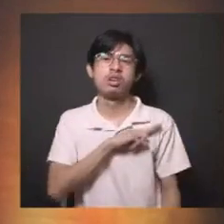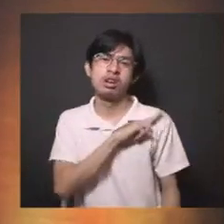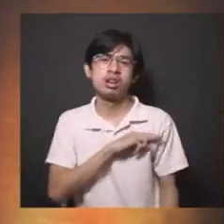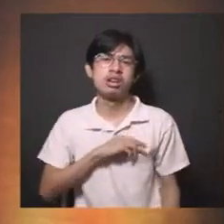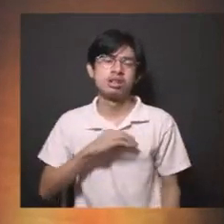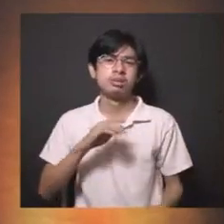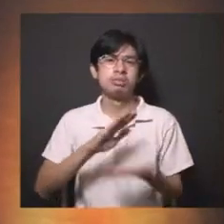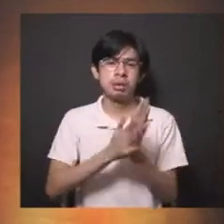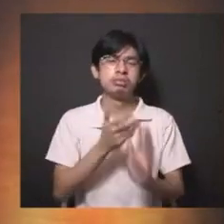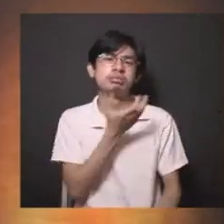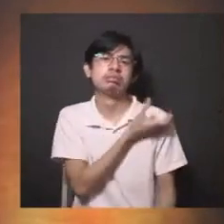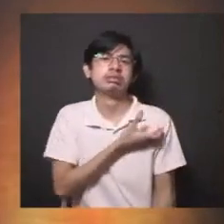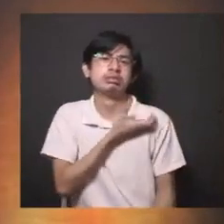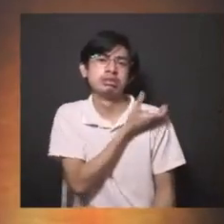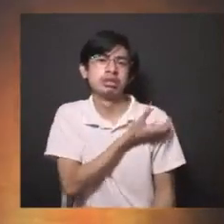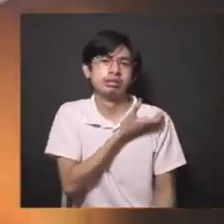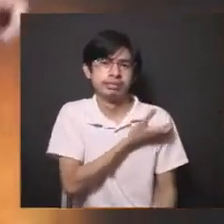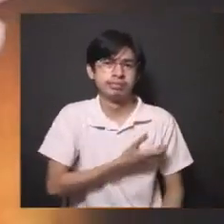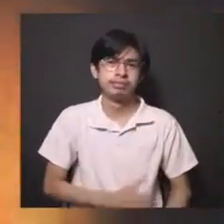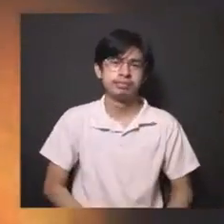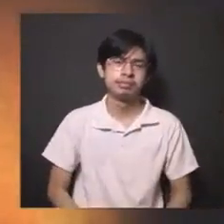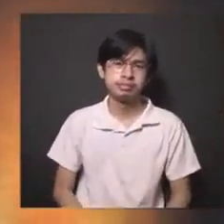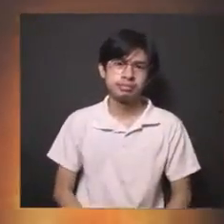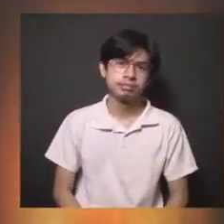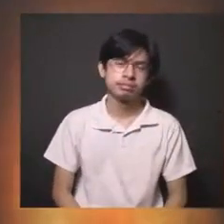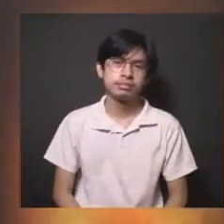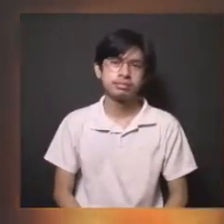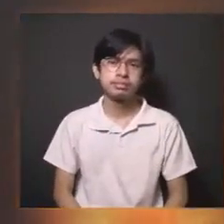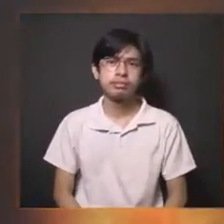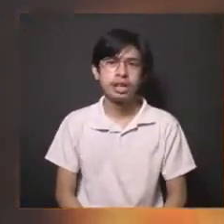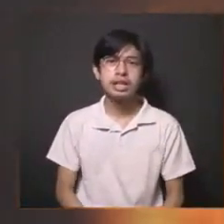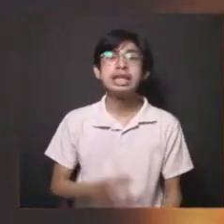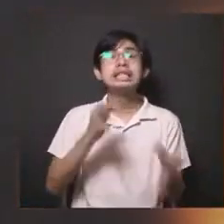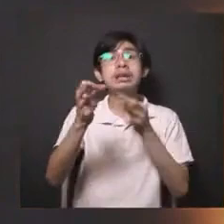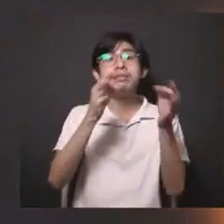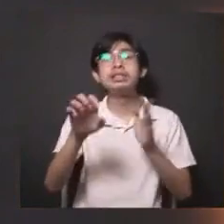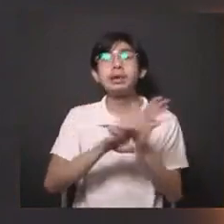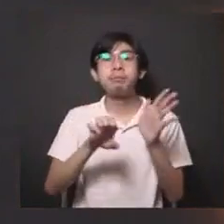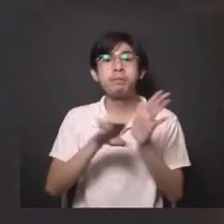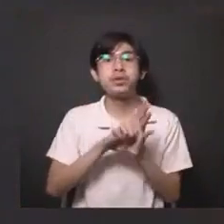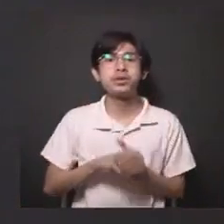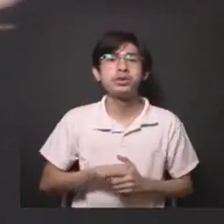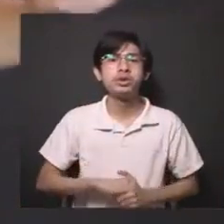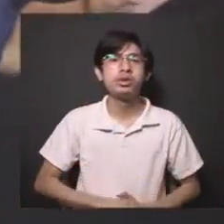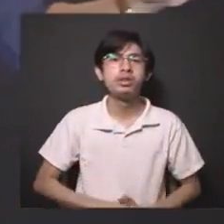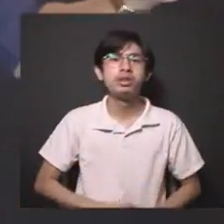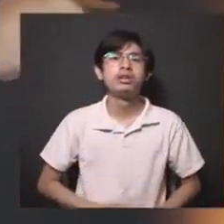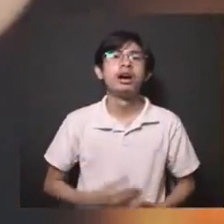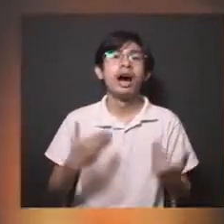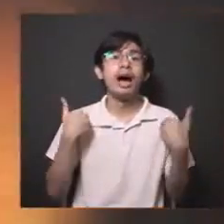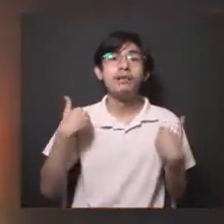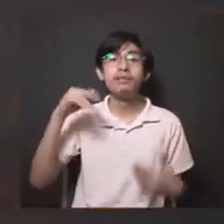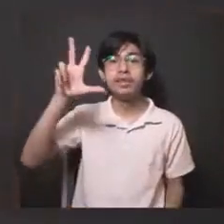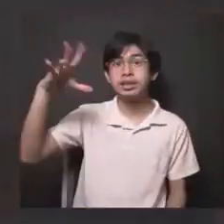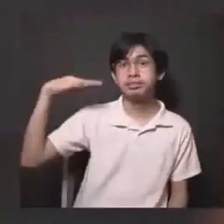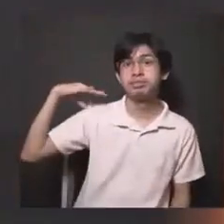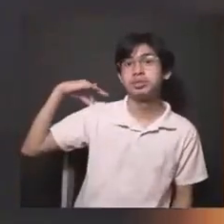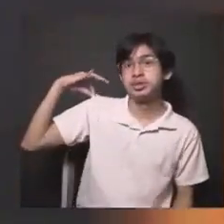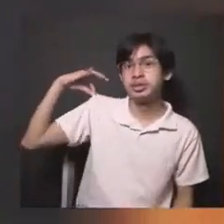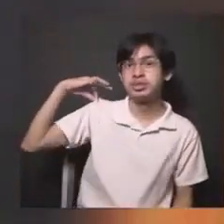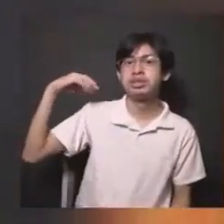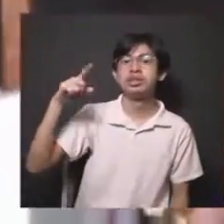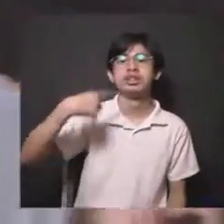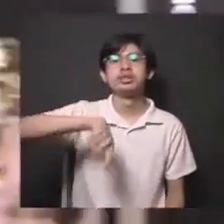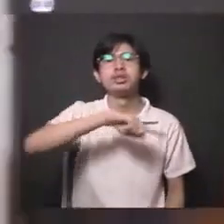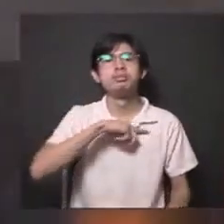illustration? Is it okay? In the interest of time, I'm going to call three volunteers. I'm not going to call it from the crowd, but can I call